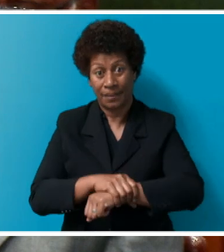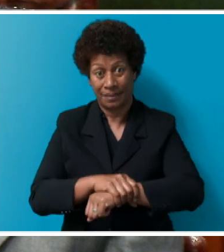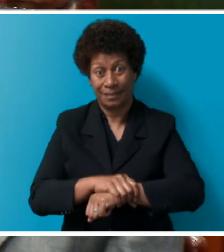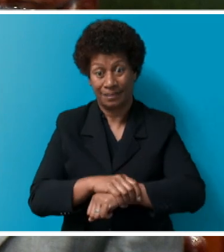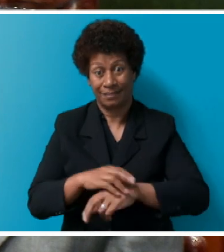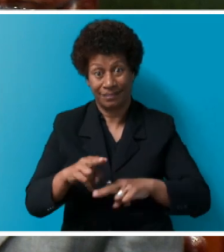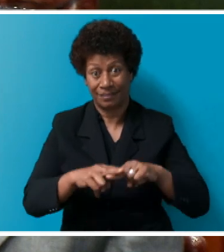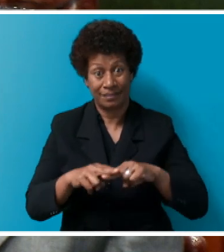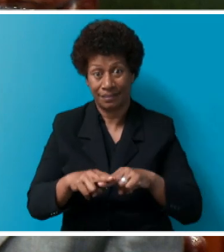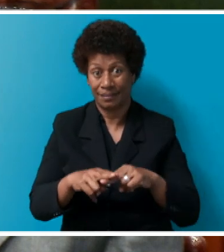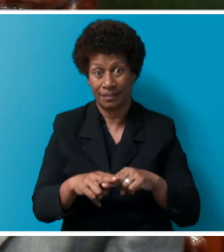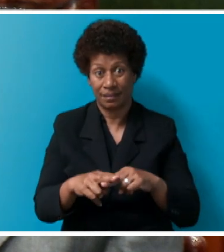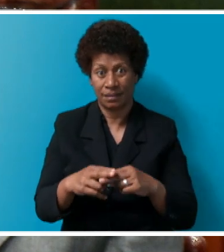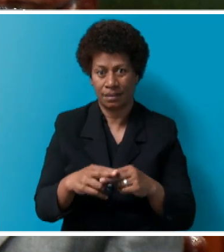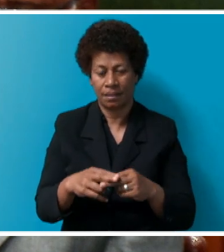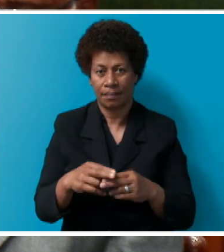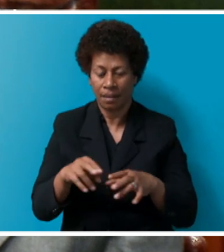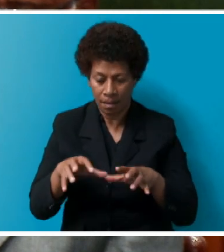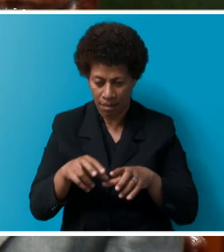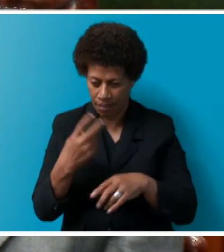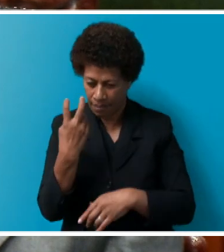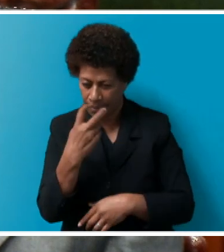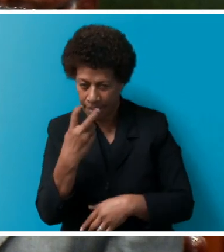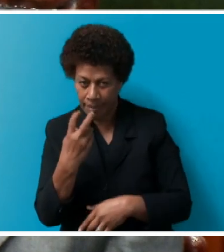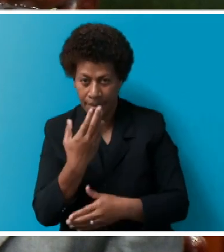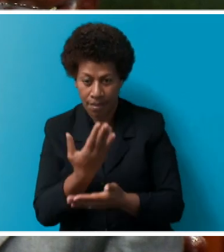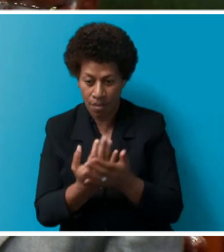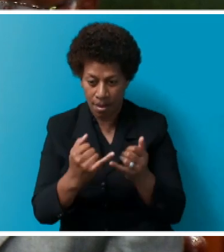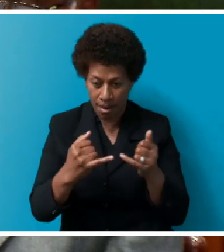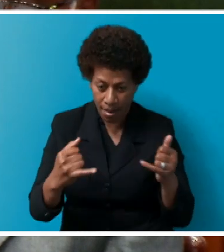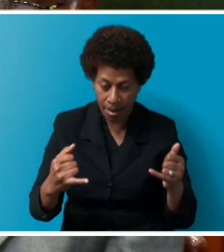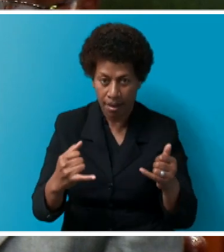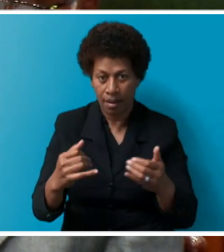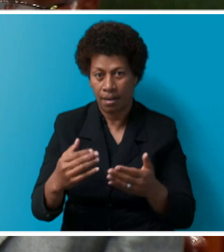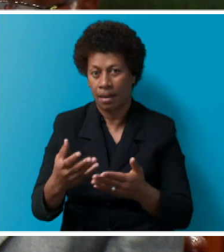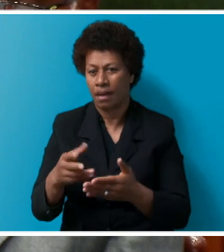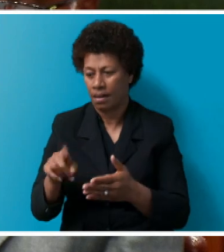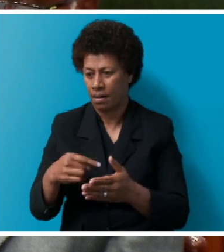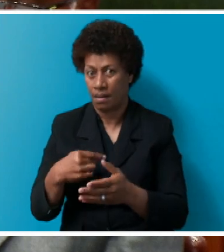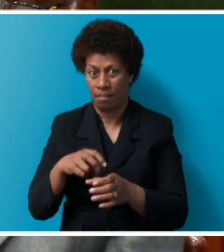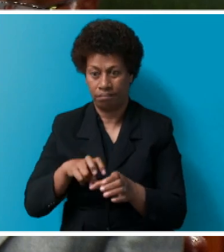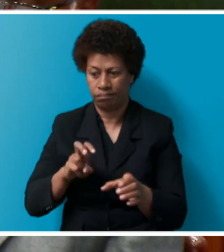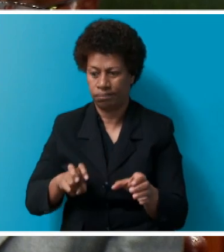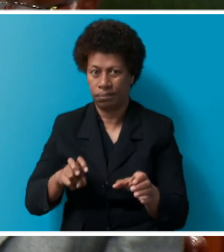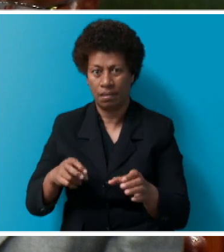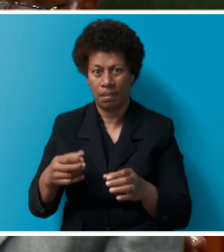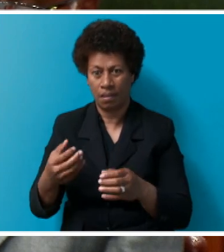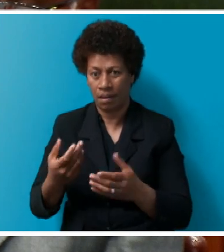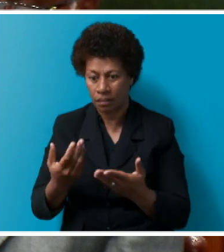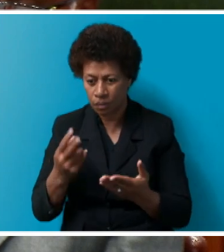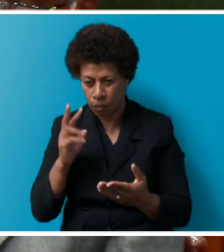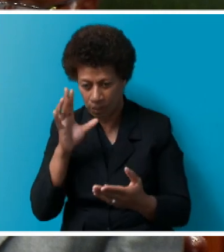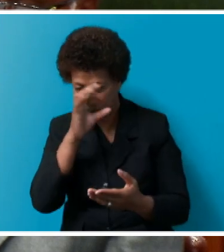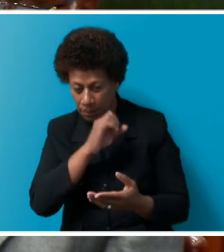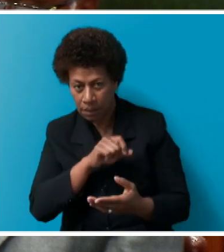and surveillance units are actively monitoring both online and offline activity to identify any signs of